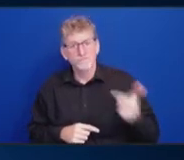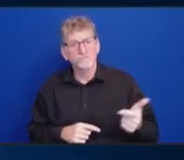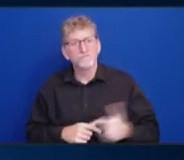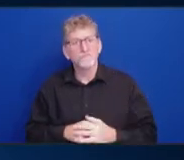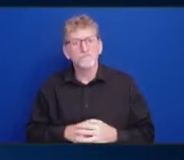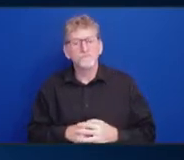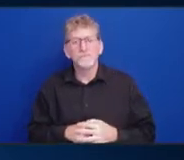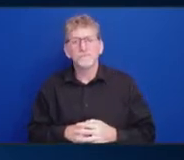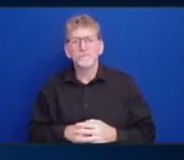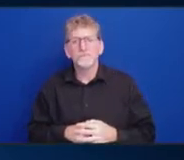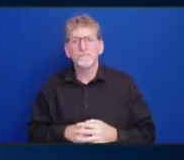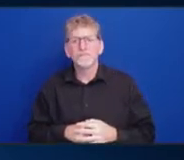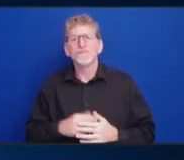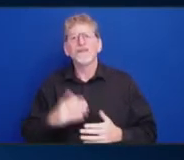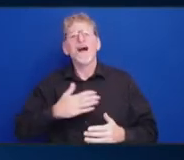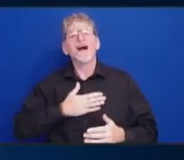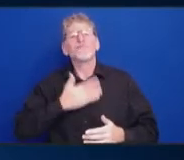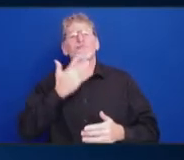Thank you.